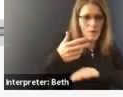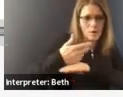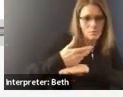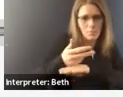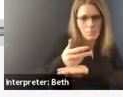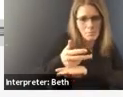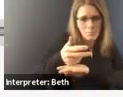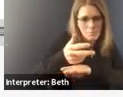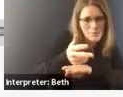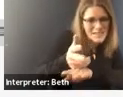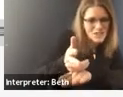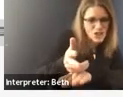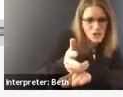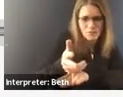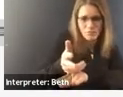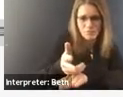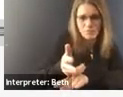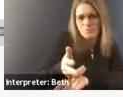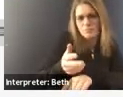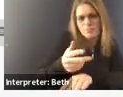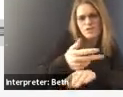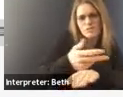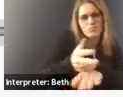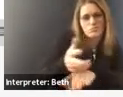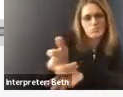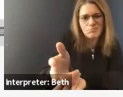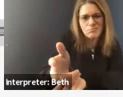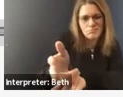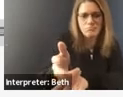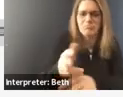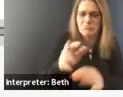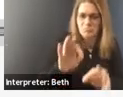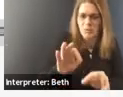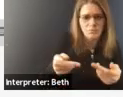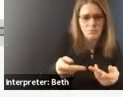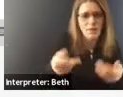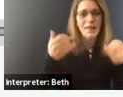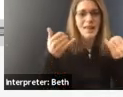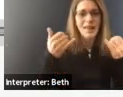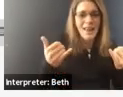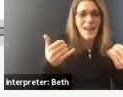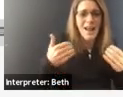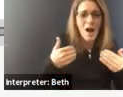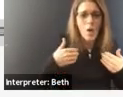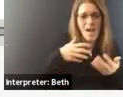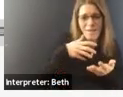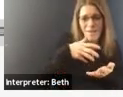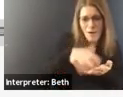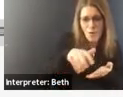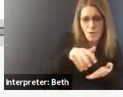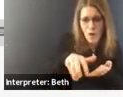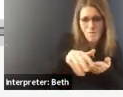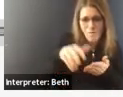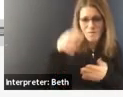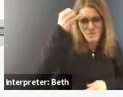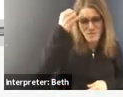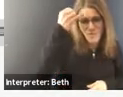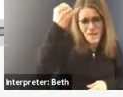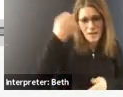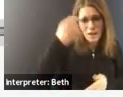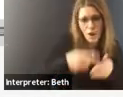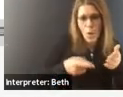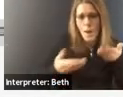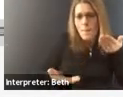it over here and position it. And now I have a rough idea of what this might look like in